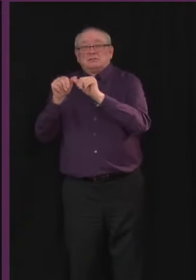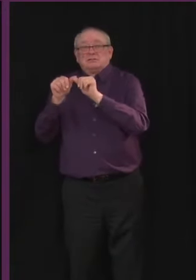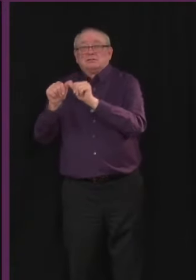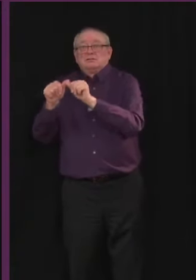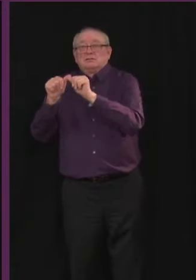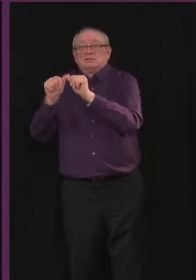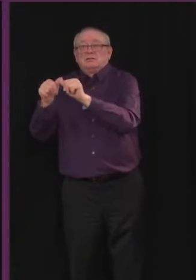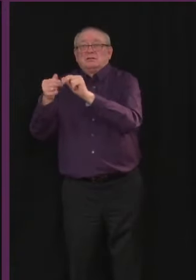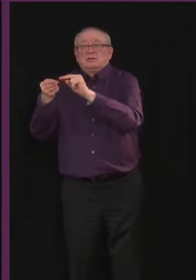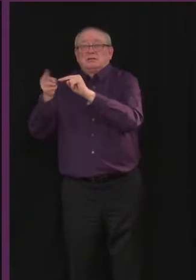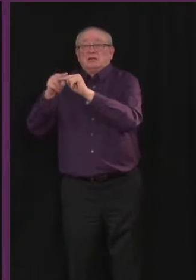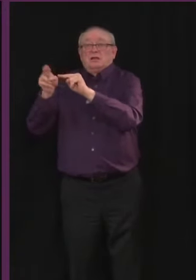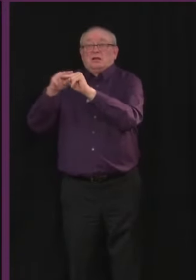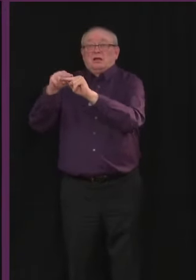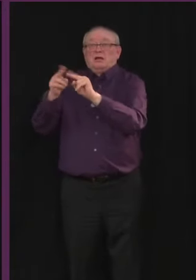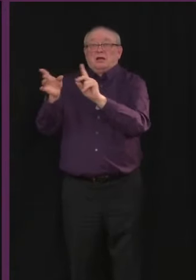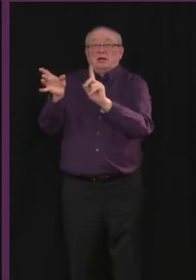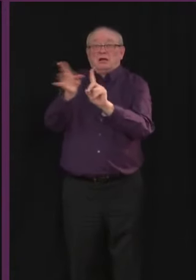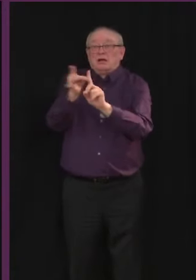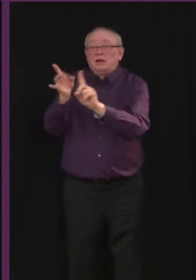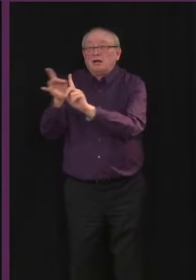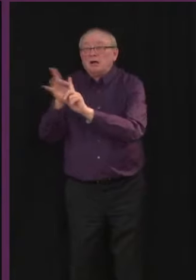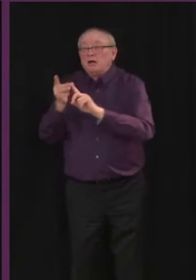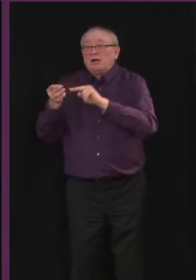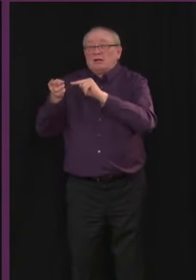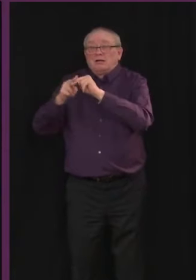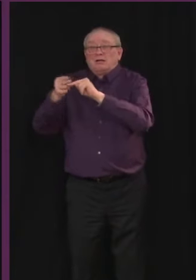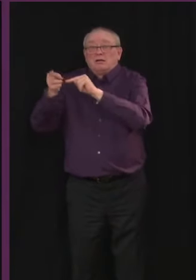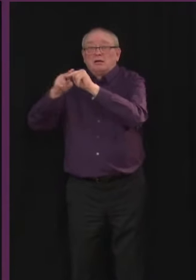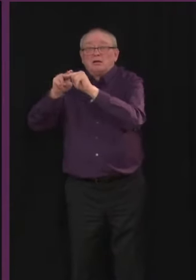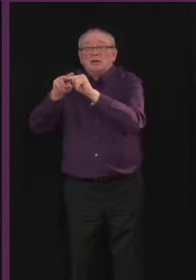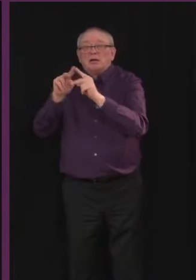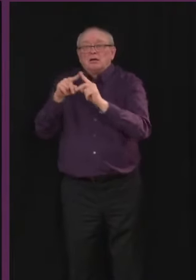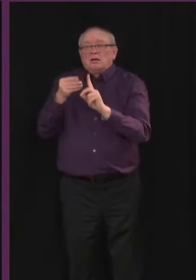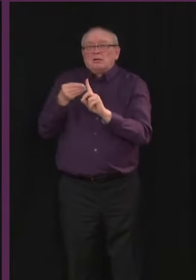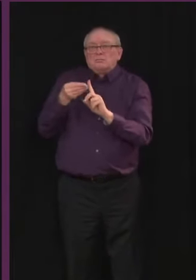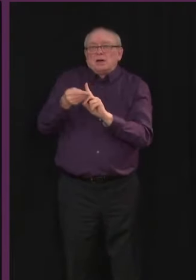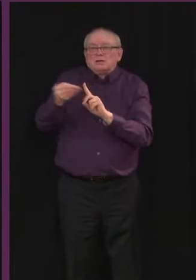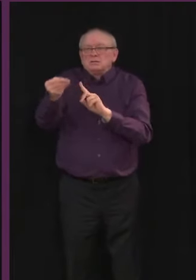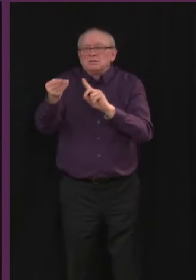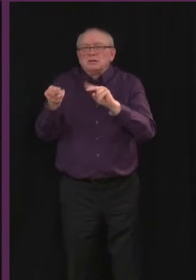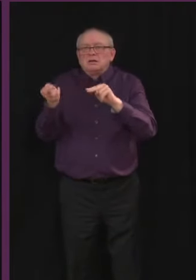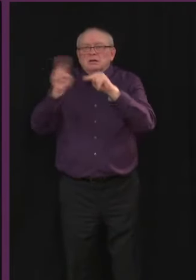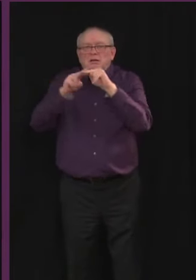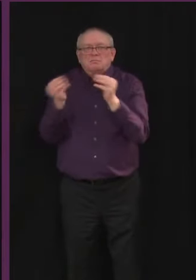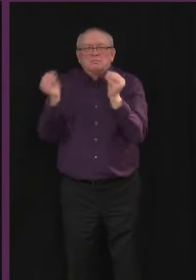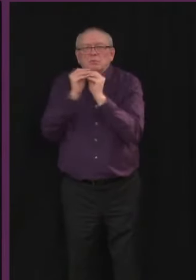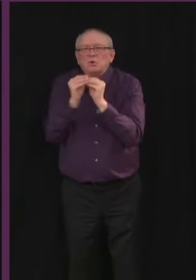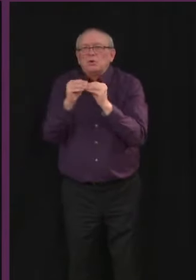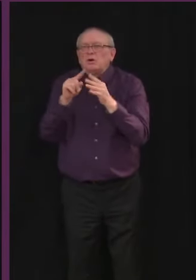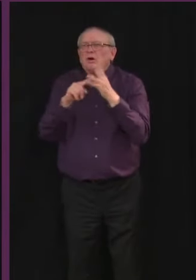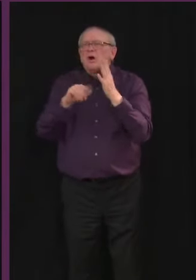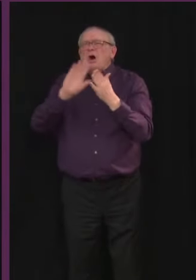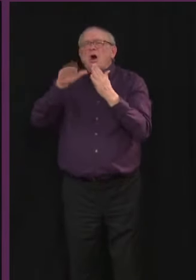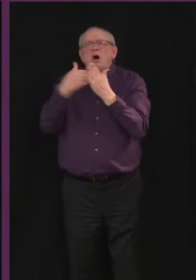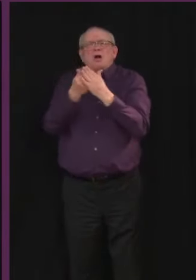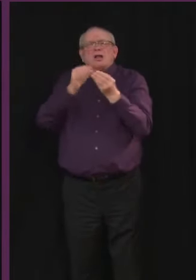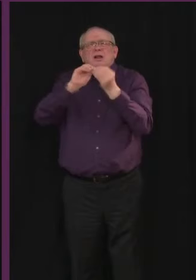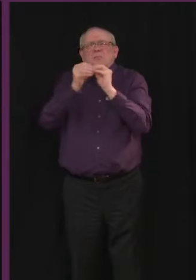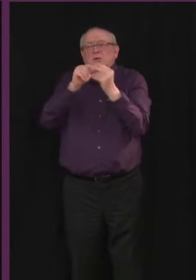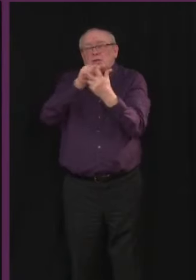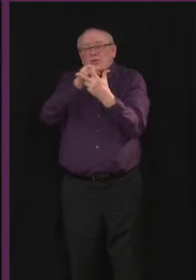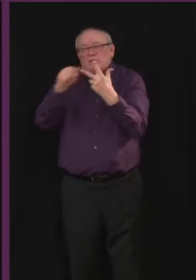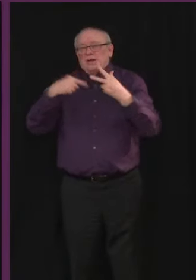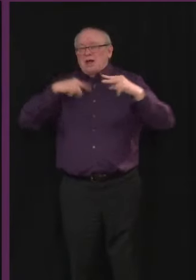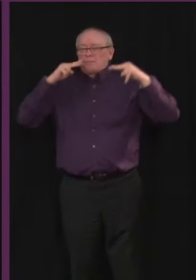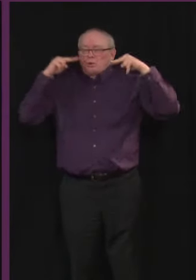positivity, what all the different factors are that are going into that, which is exactly what we're doing this week, to look at where we're seeing outbreaks, where we're